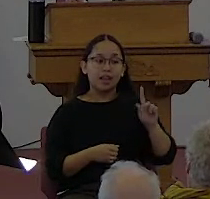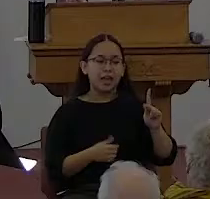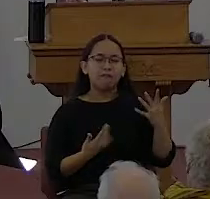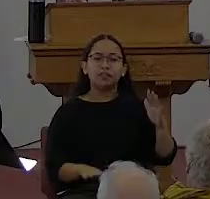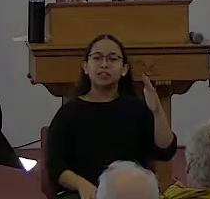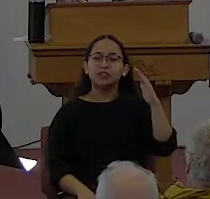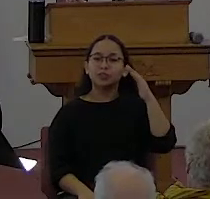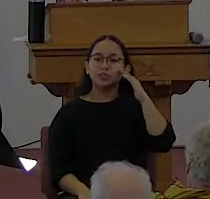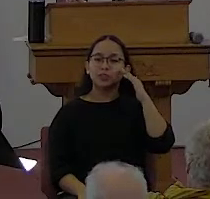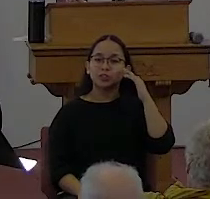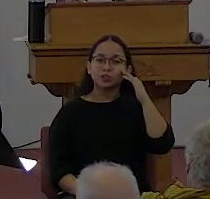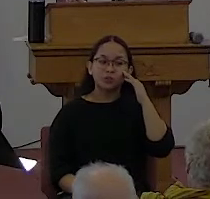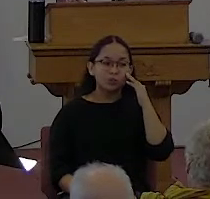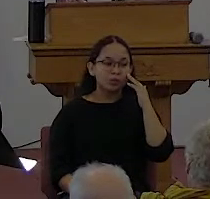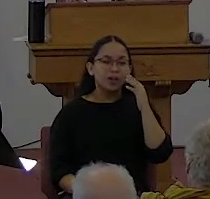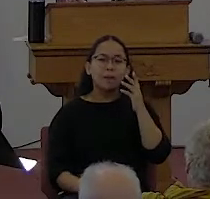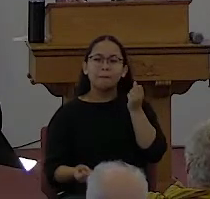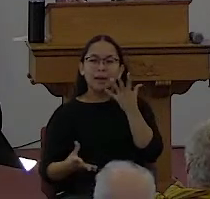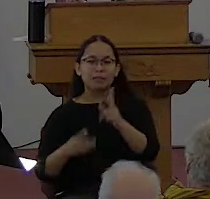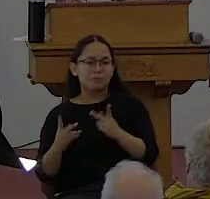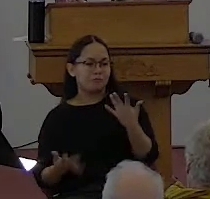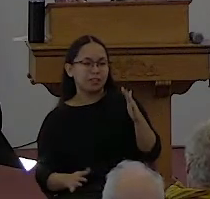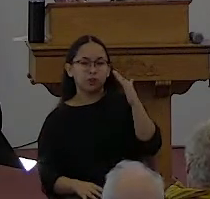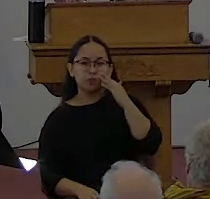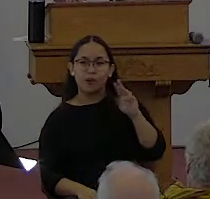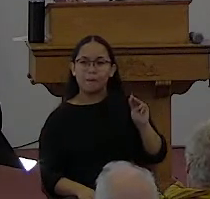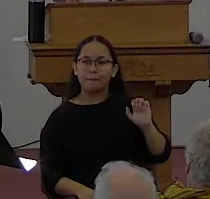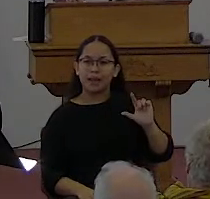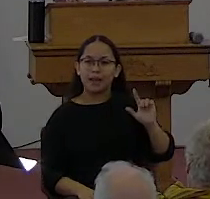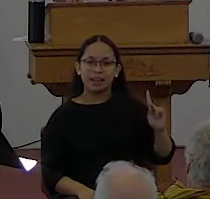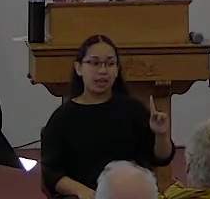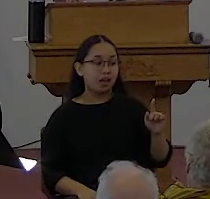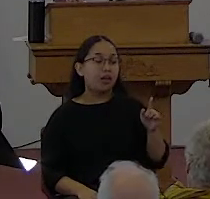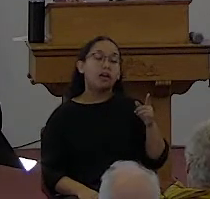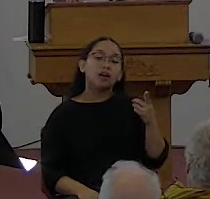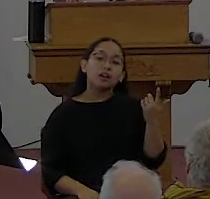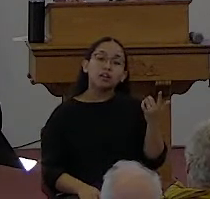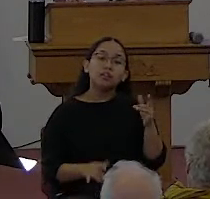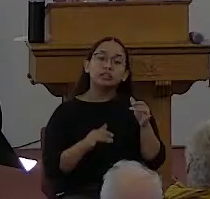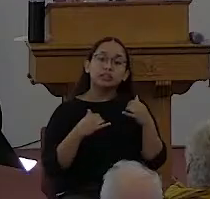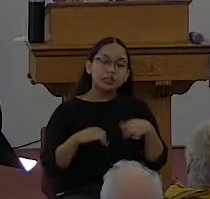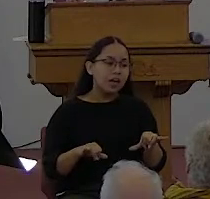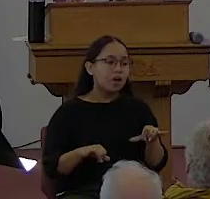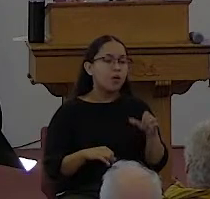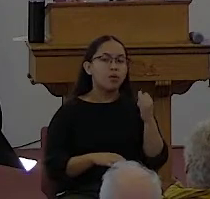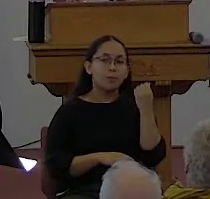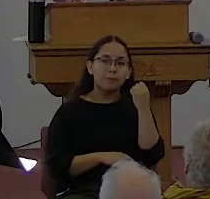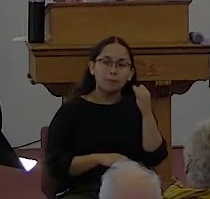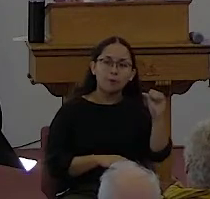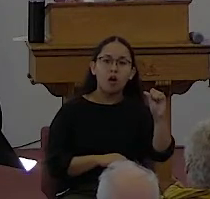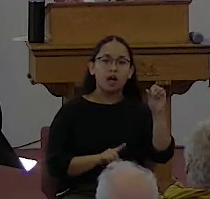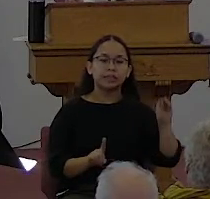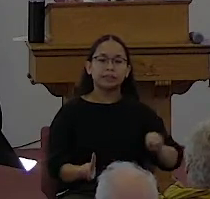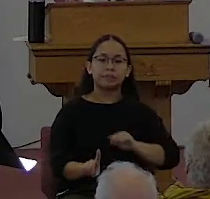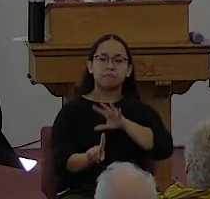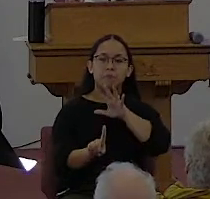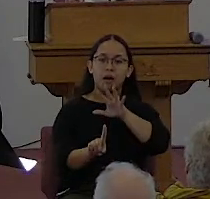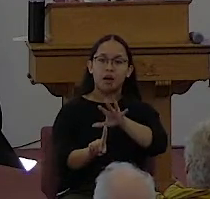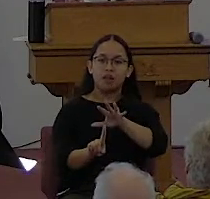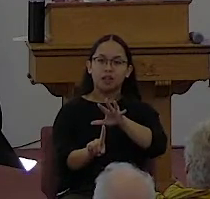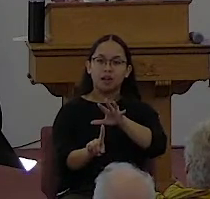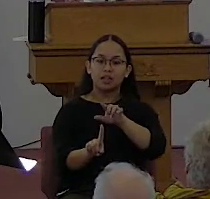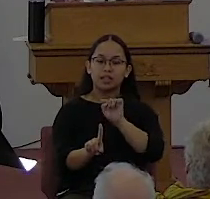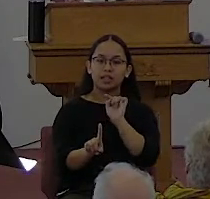as an outspoken advocate for civil rights, the boycott spotlighted and garnered support for Reverend